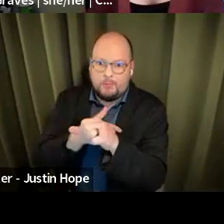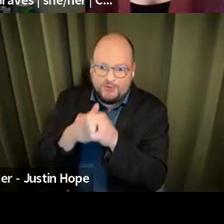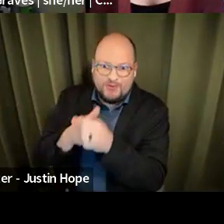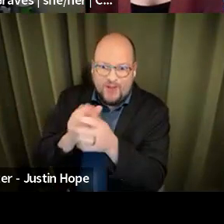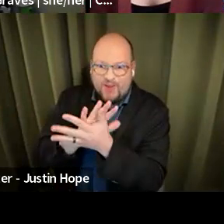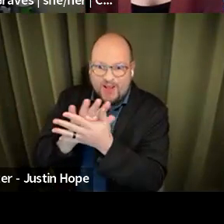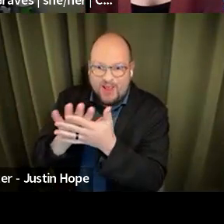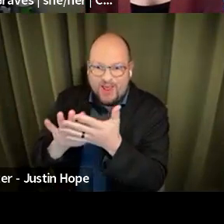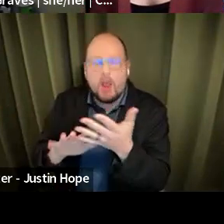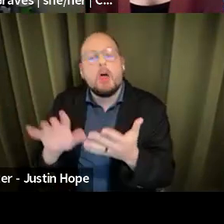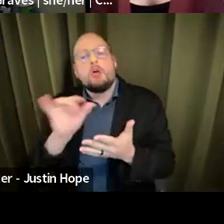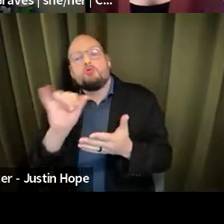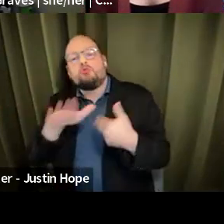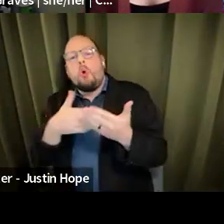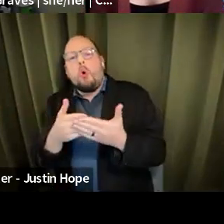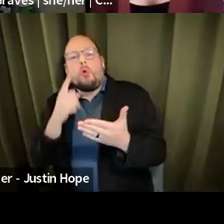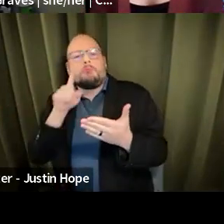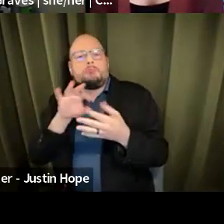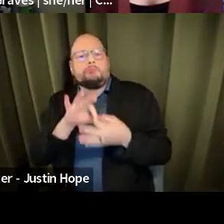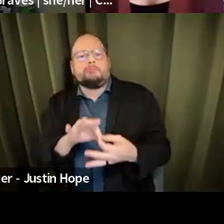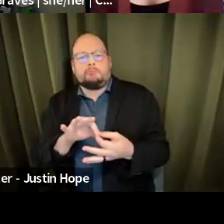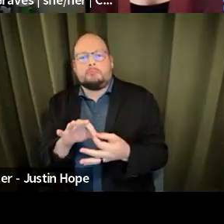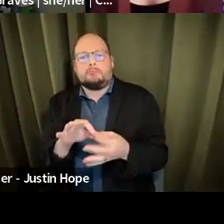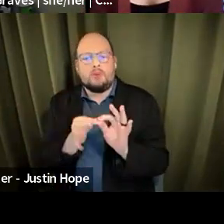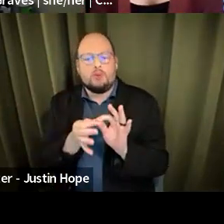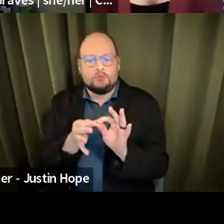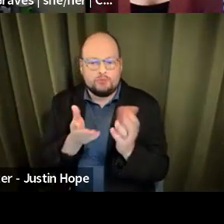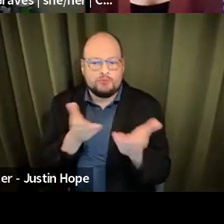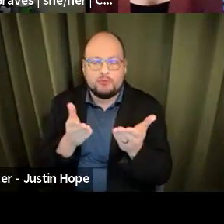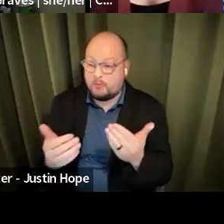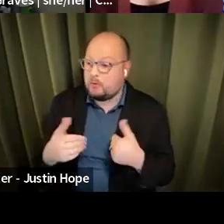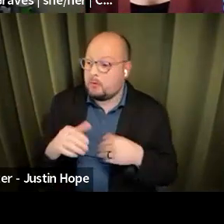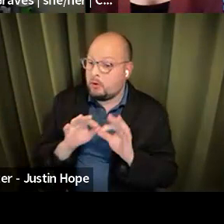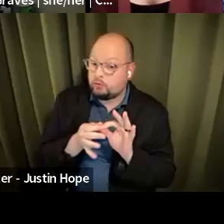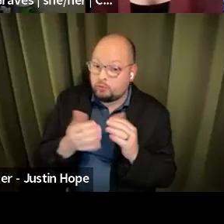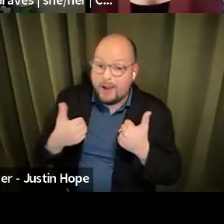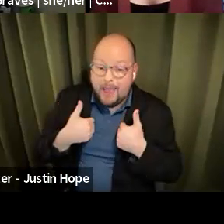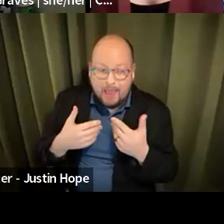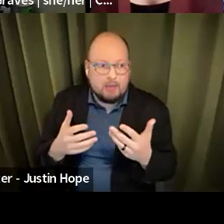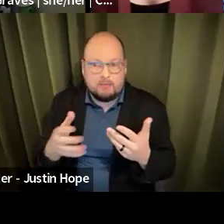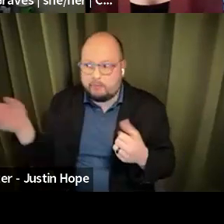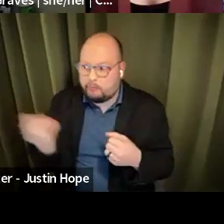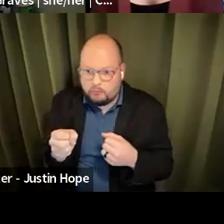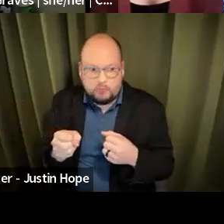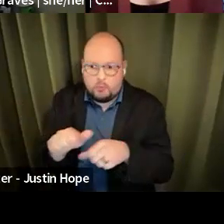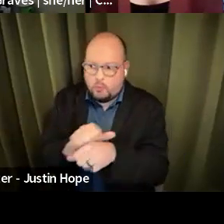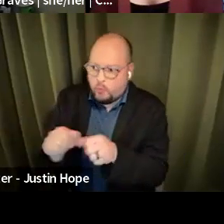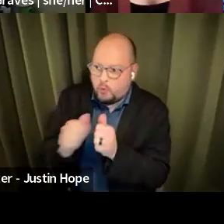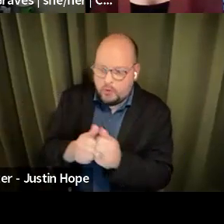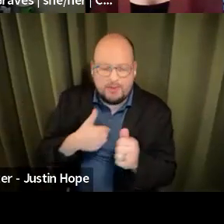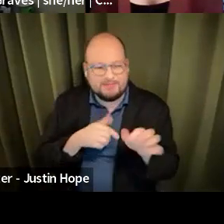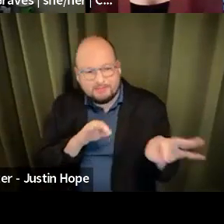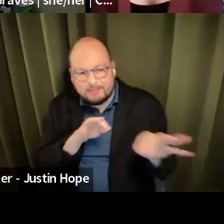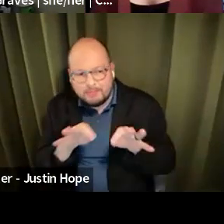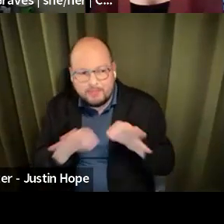with interpreter services, because it's not just, you have an interpreter and you work with the interpreter, and I give guidance as to how